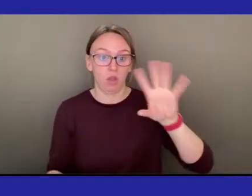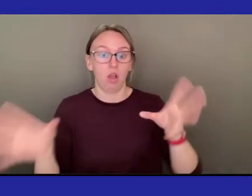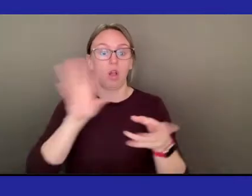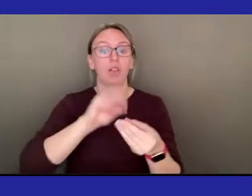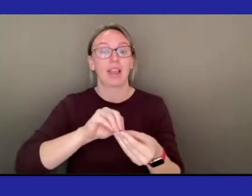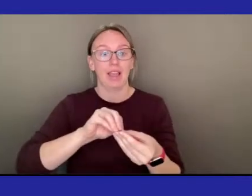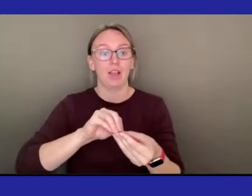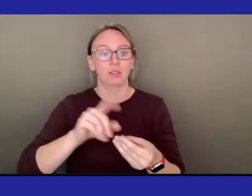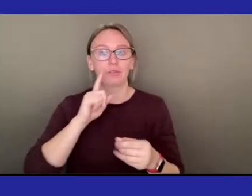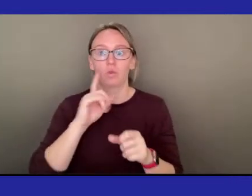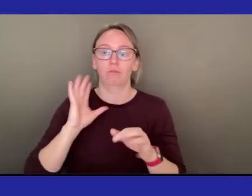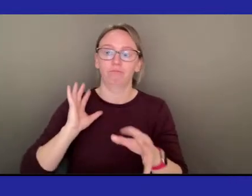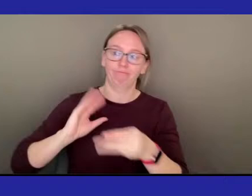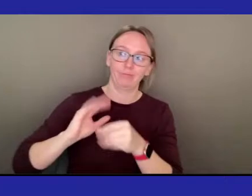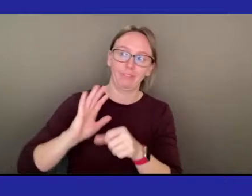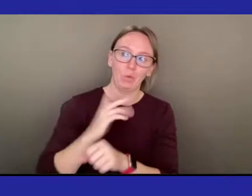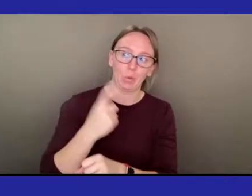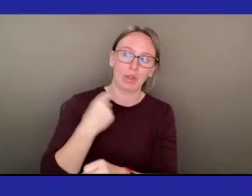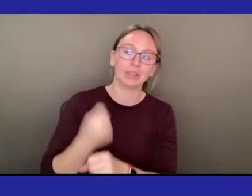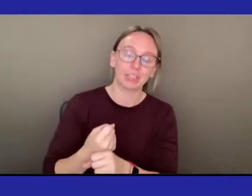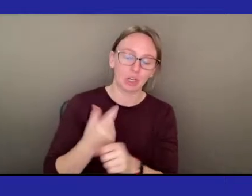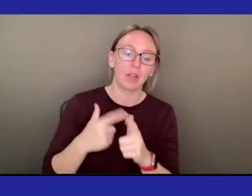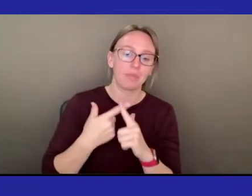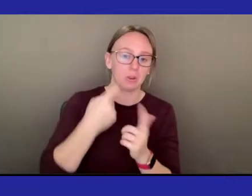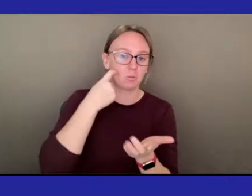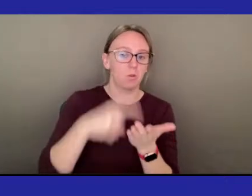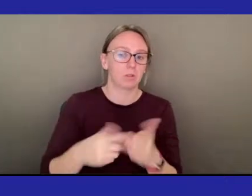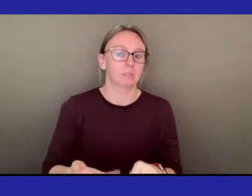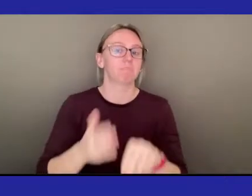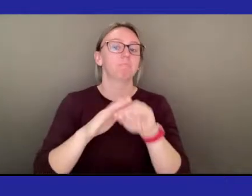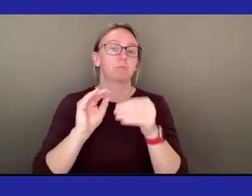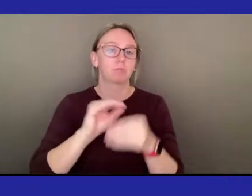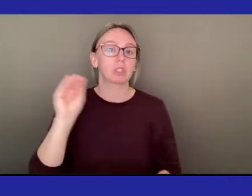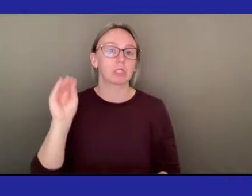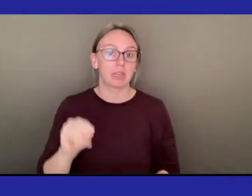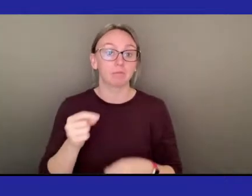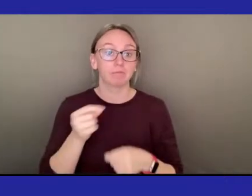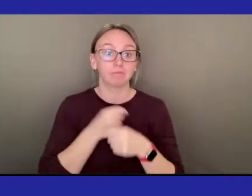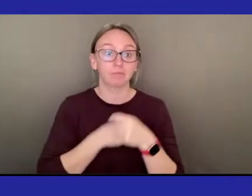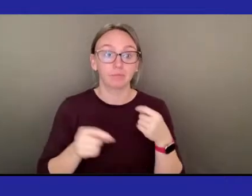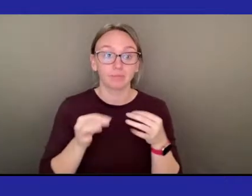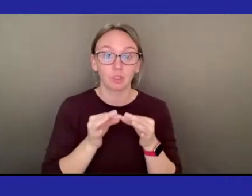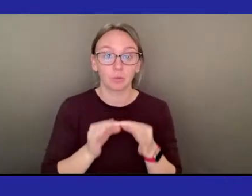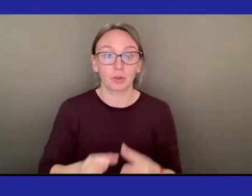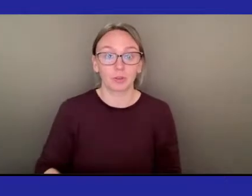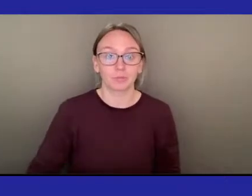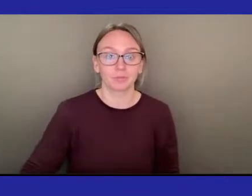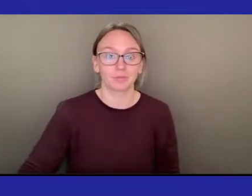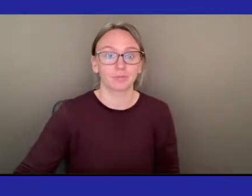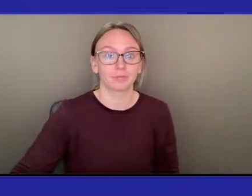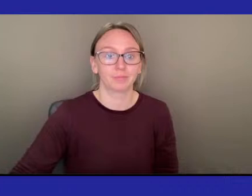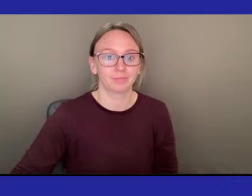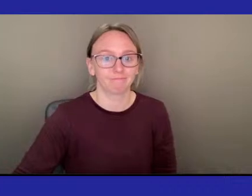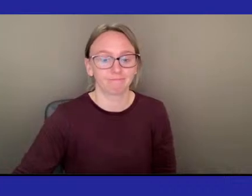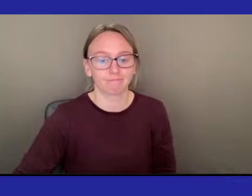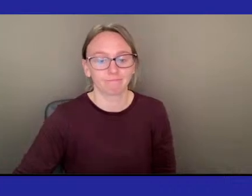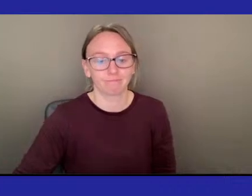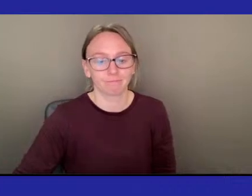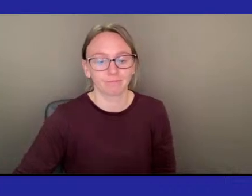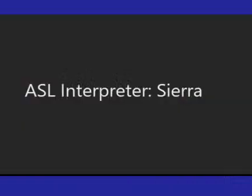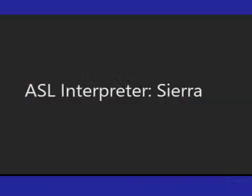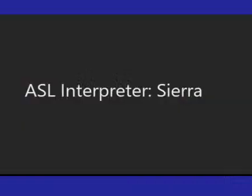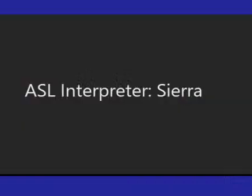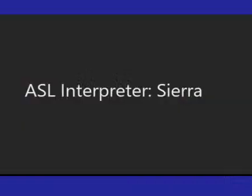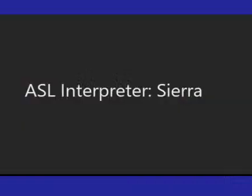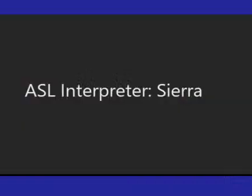a whole year or something. When, And Can I mentioned I- this before, can we balance this